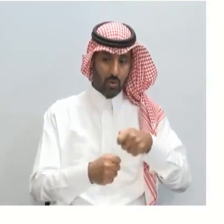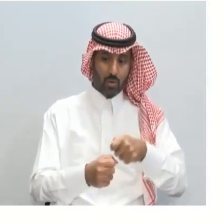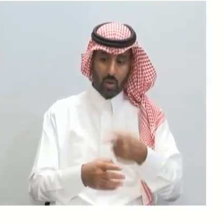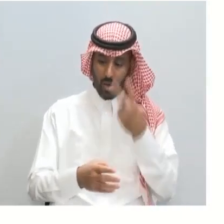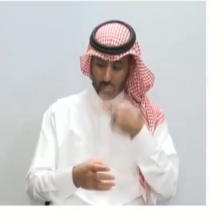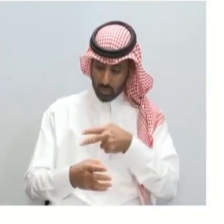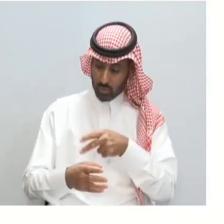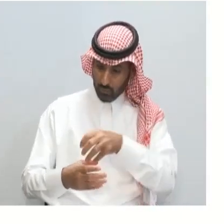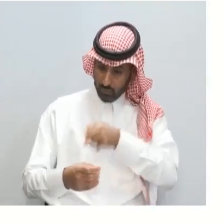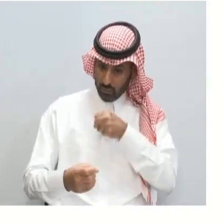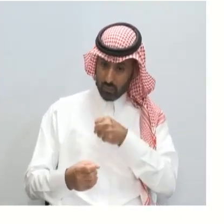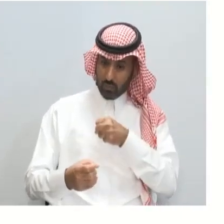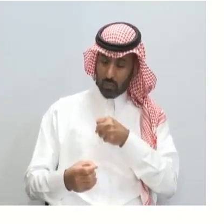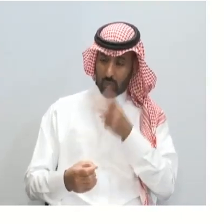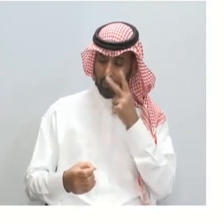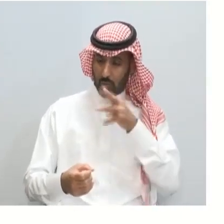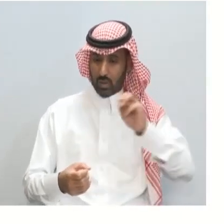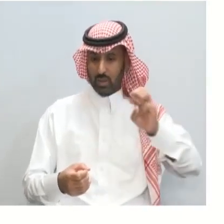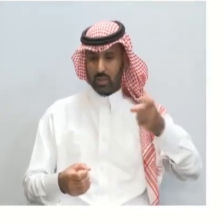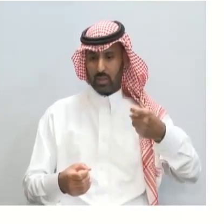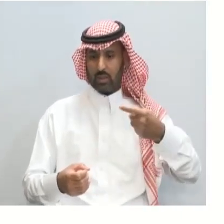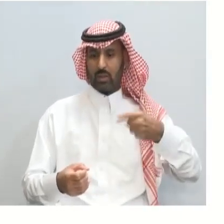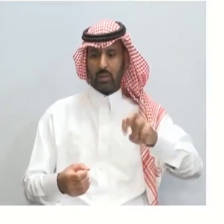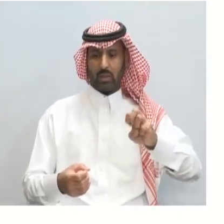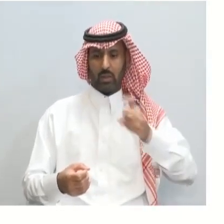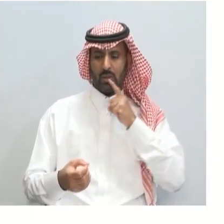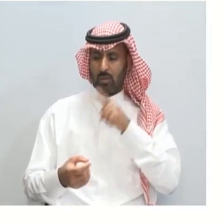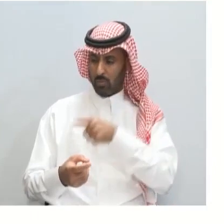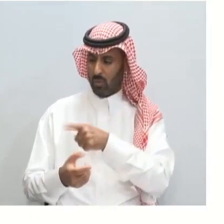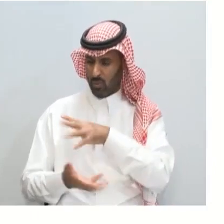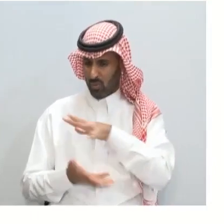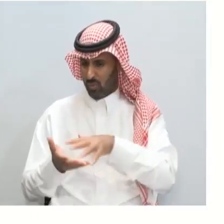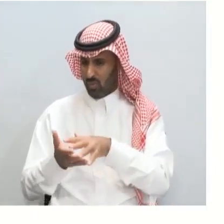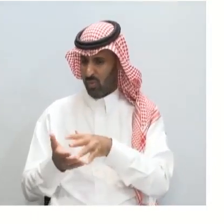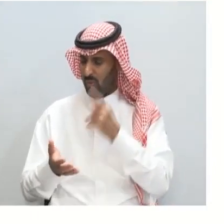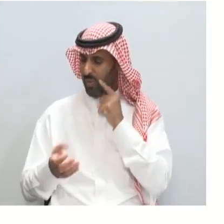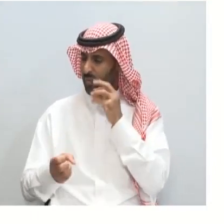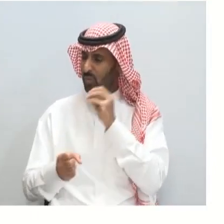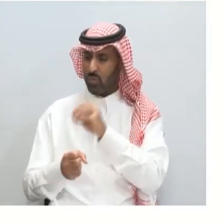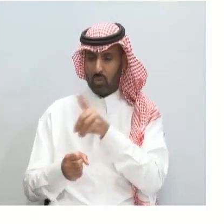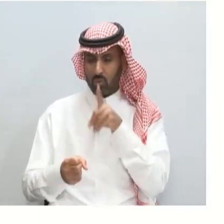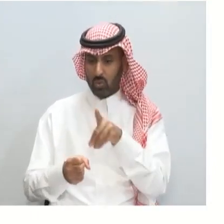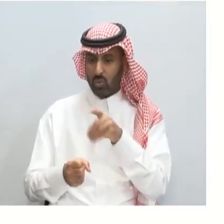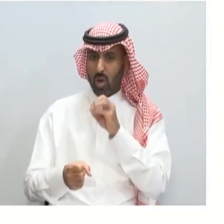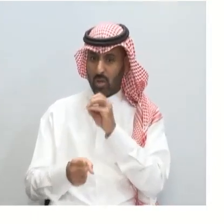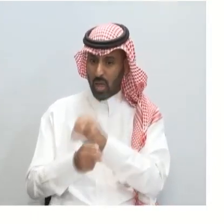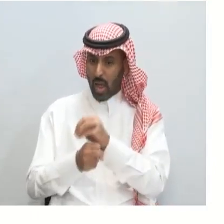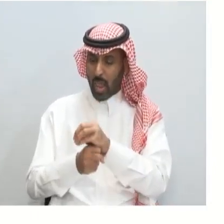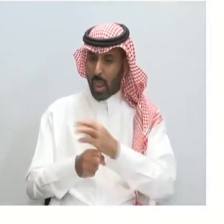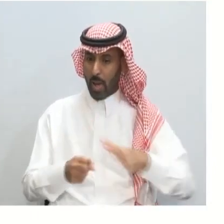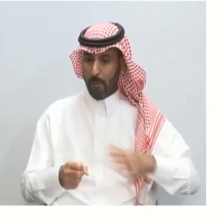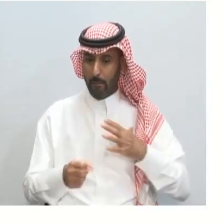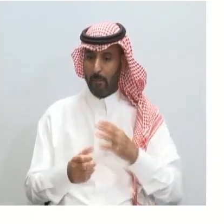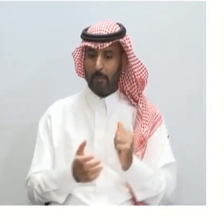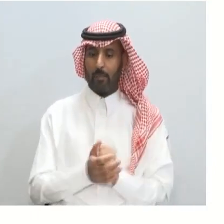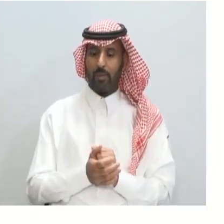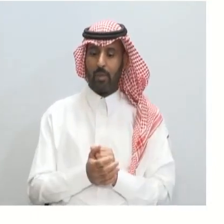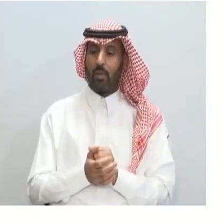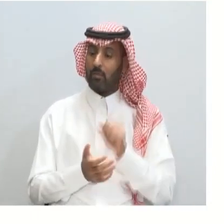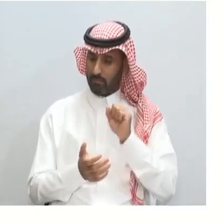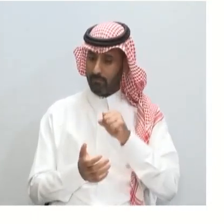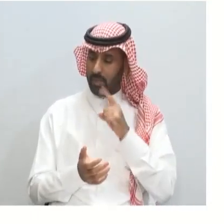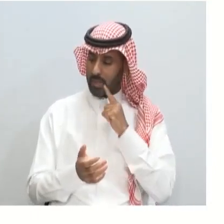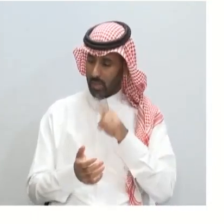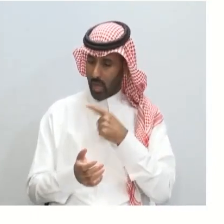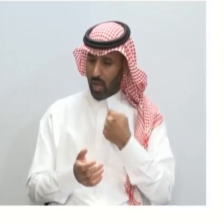him. Majid, it seems to me that you may get yourself in trouble if you don't blow the whistle on him. Of course, it's your call. But if I